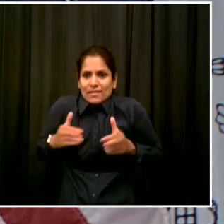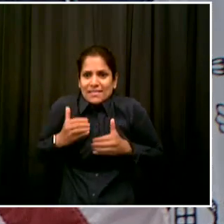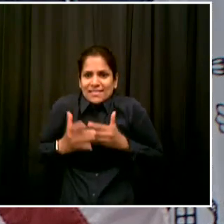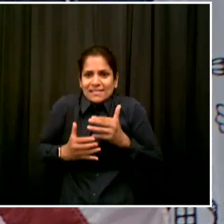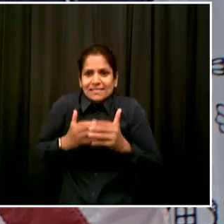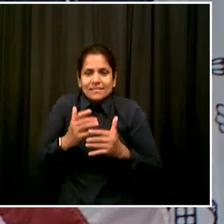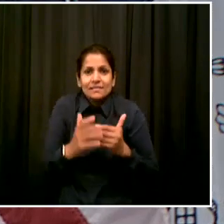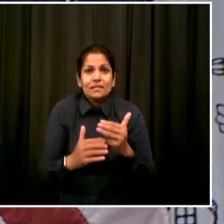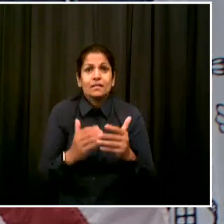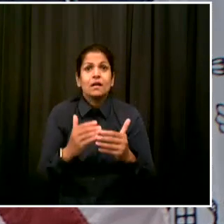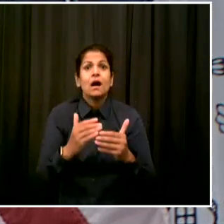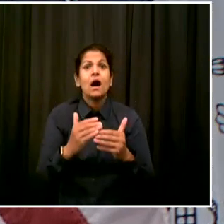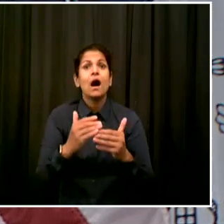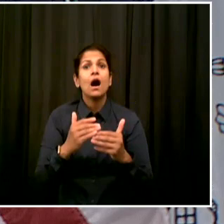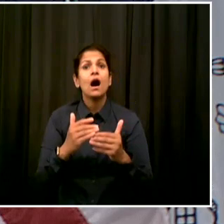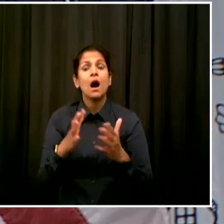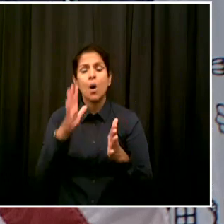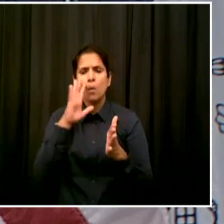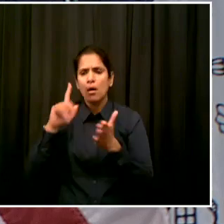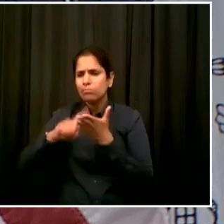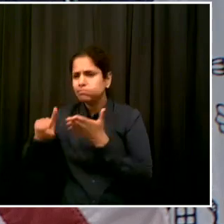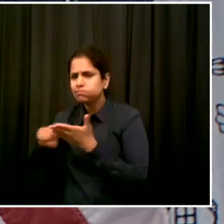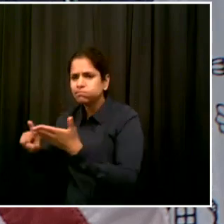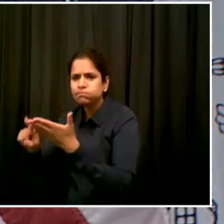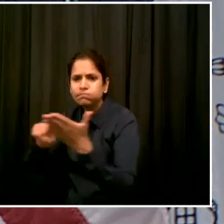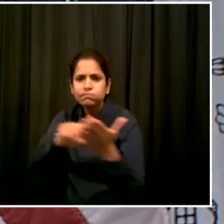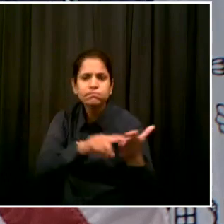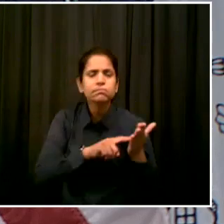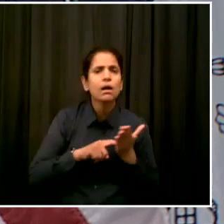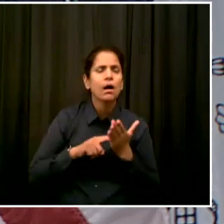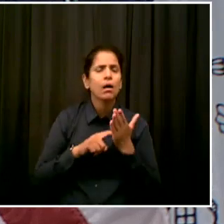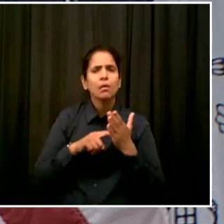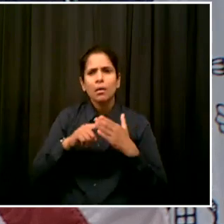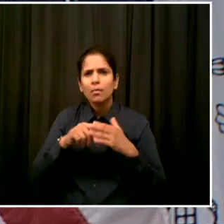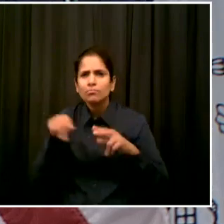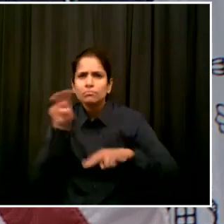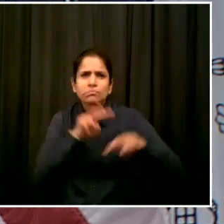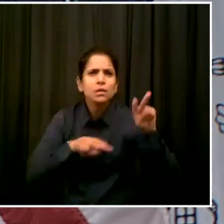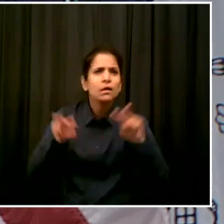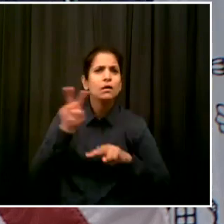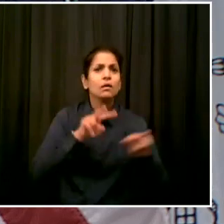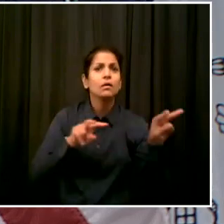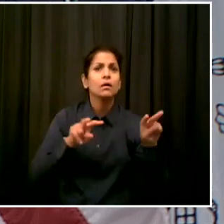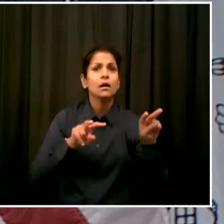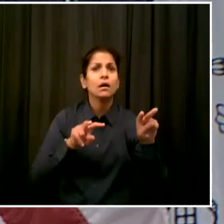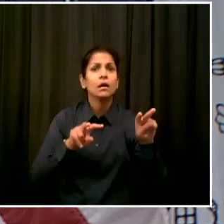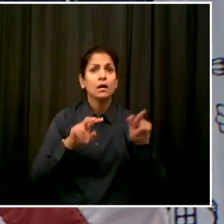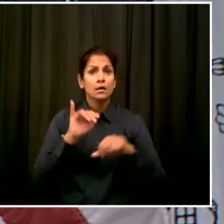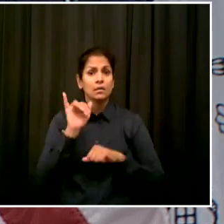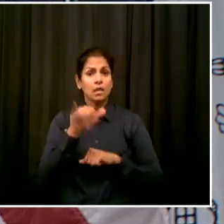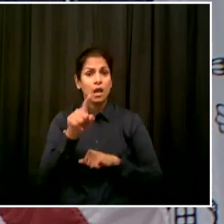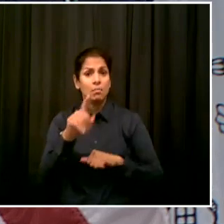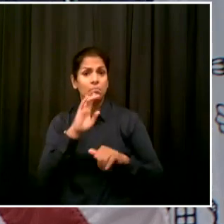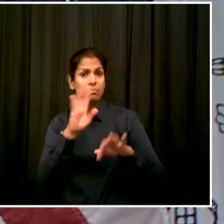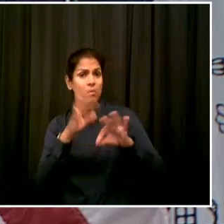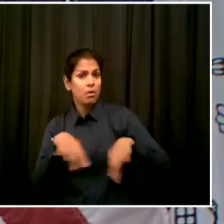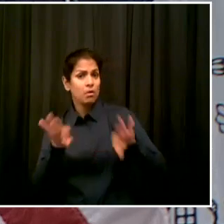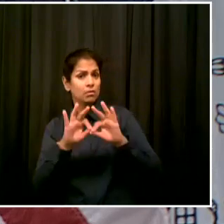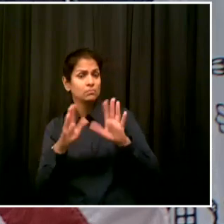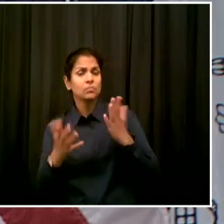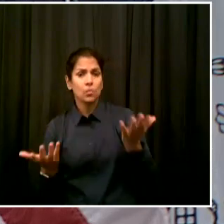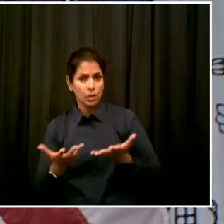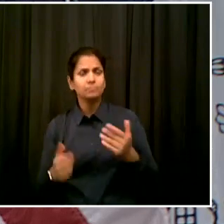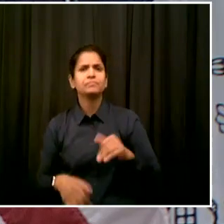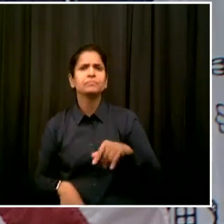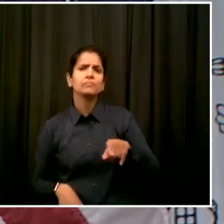must do is get that legislation passed in Albany that we talked about a couple of days ago, Deputy Mayor Thompson talked about, that would force the